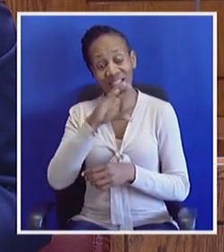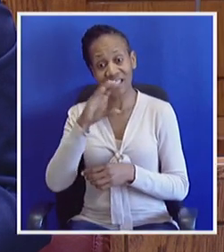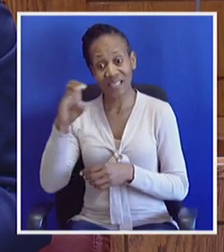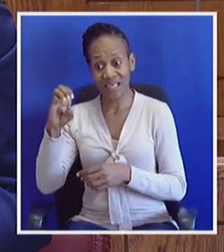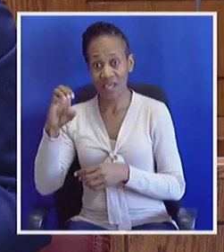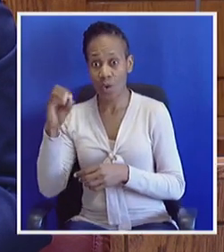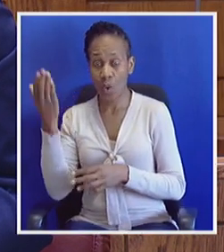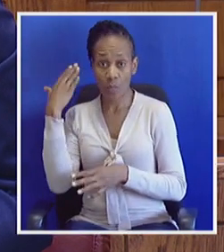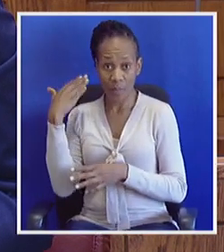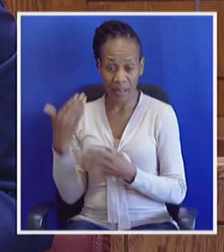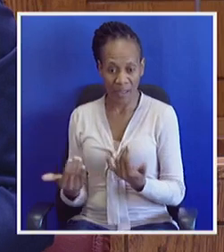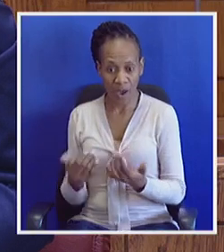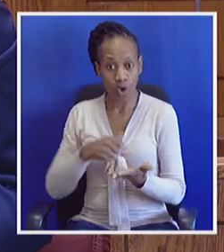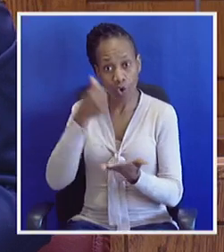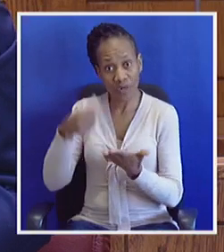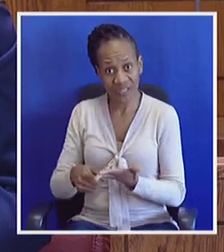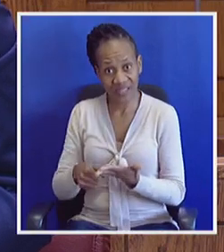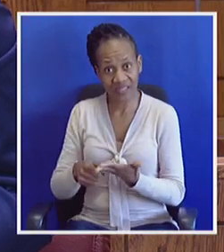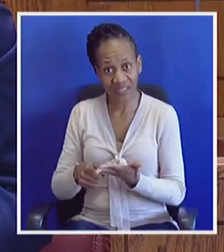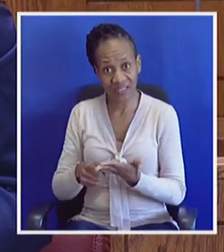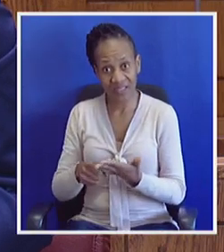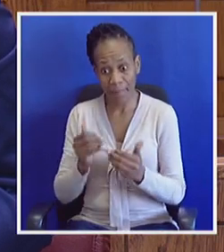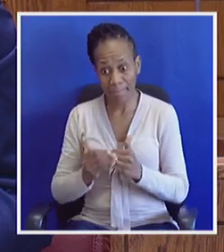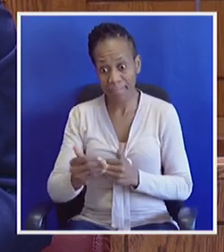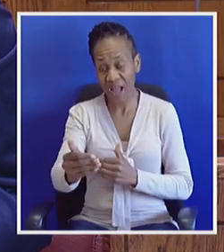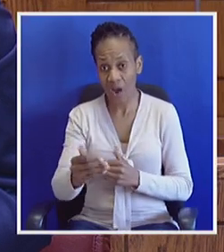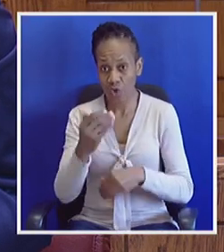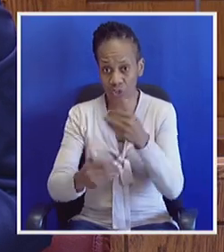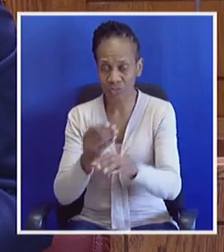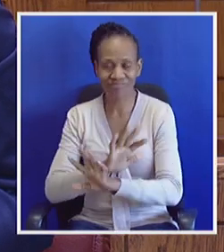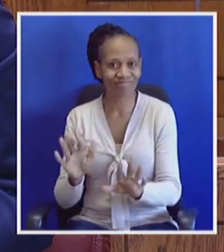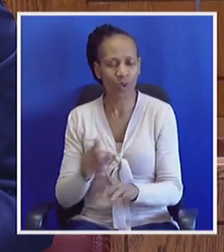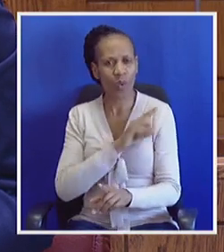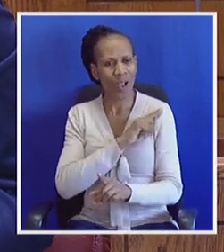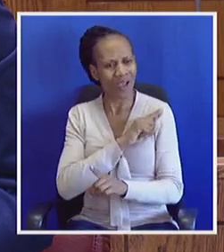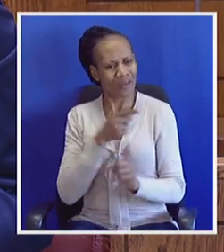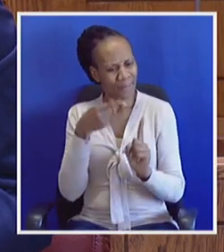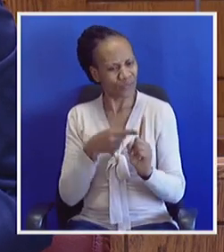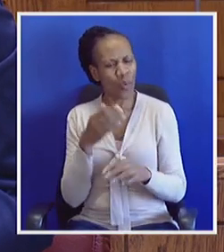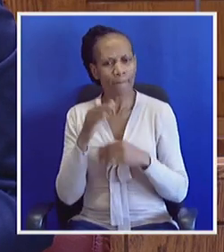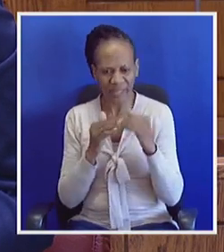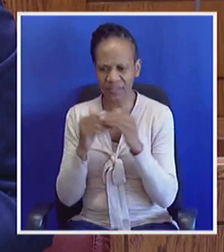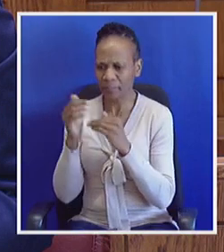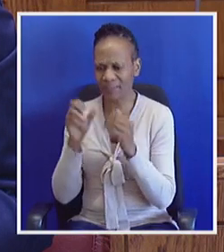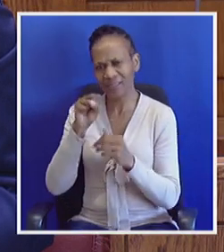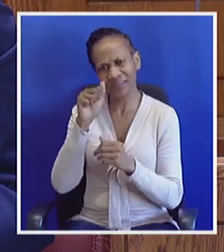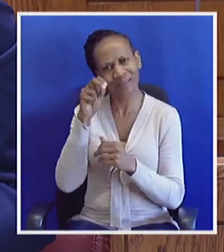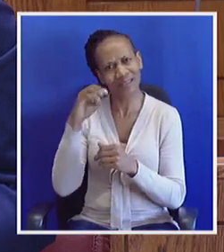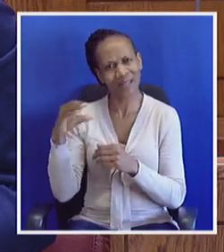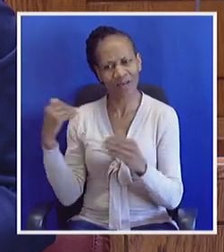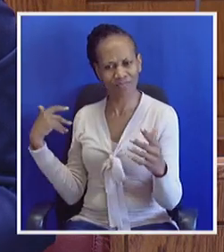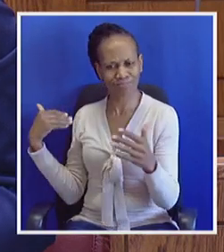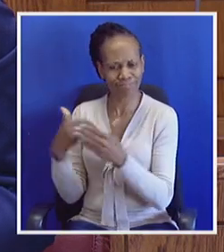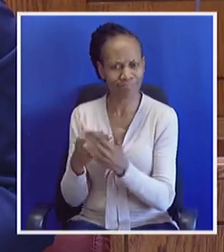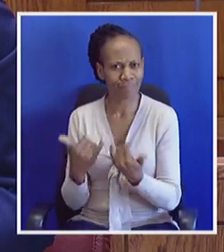Abdullah's contract has not been extended, despite the fact that he's the one who built SANAC from scratch into an effective enterprise.